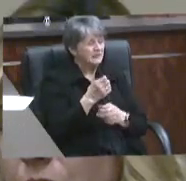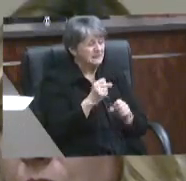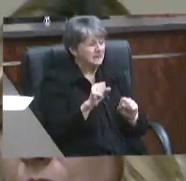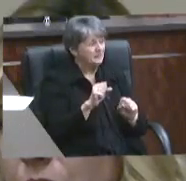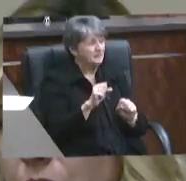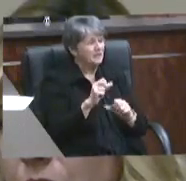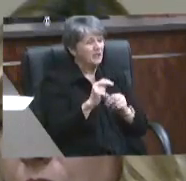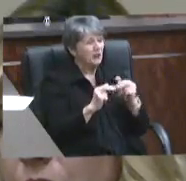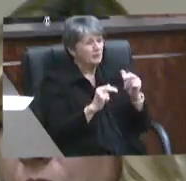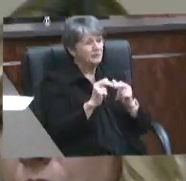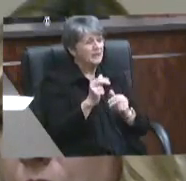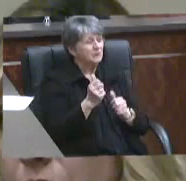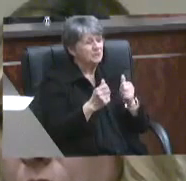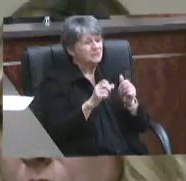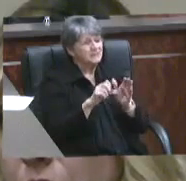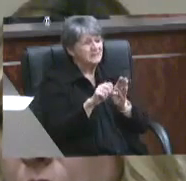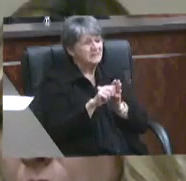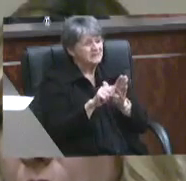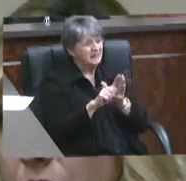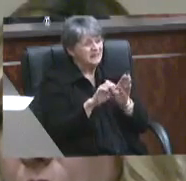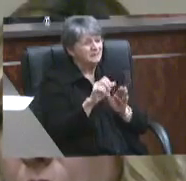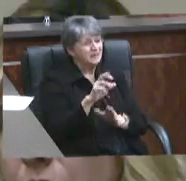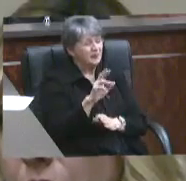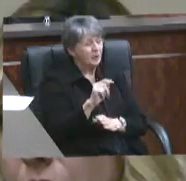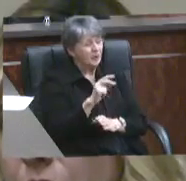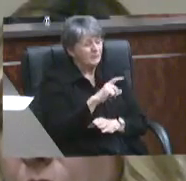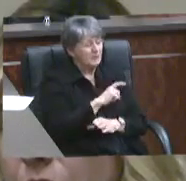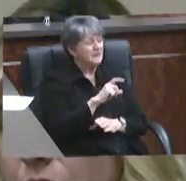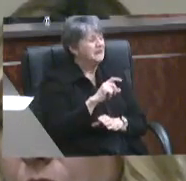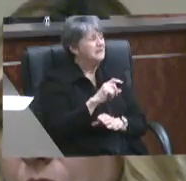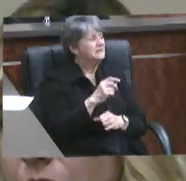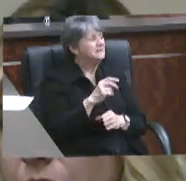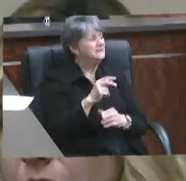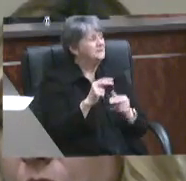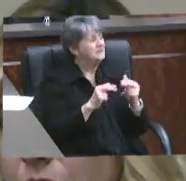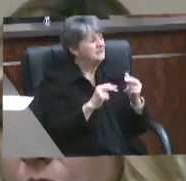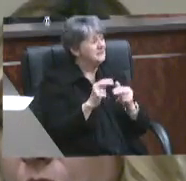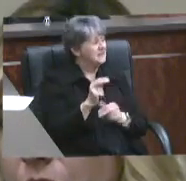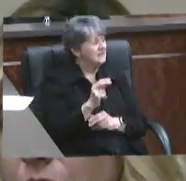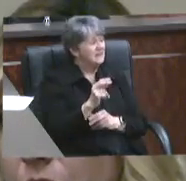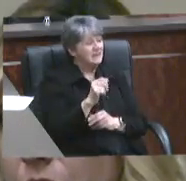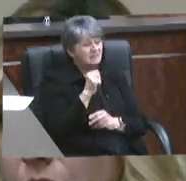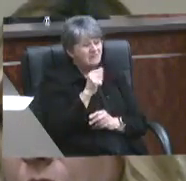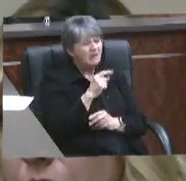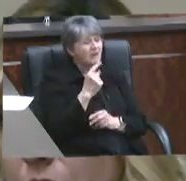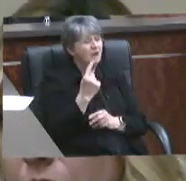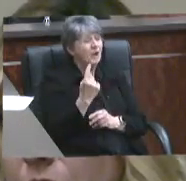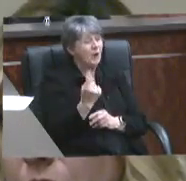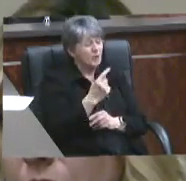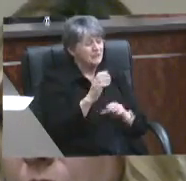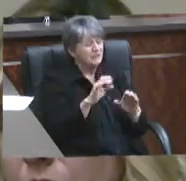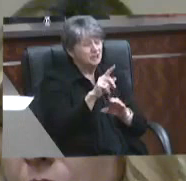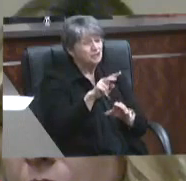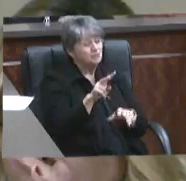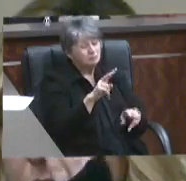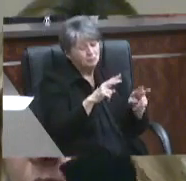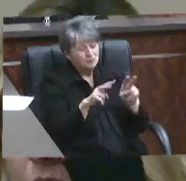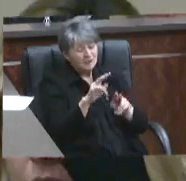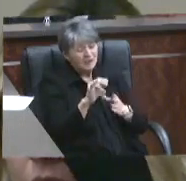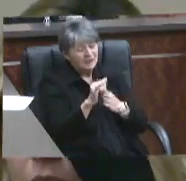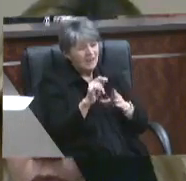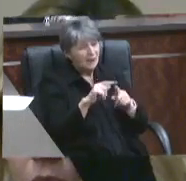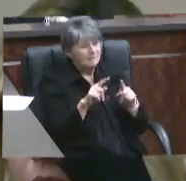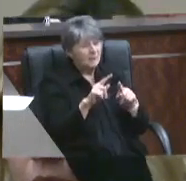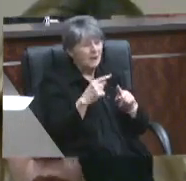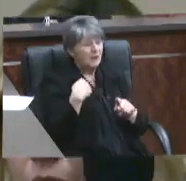which is a state-of-the-art facility, police facility and community room. Not only did you watch over that, we had to move from